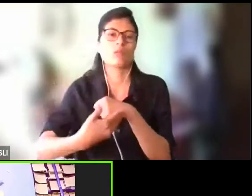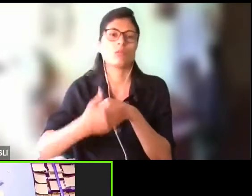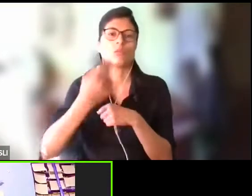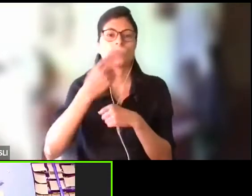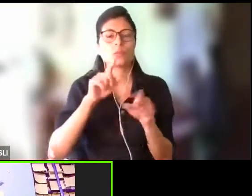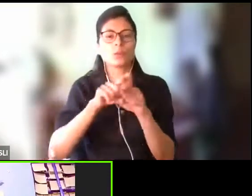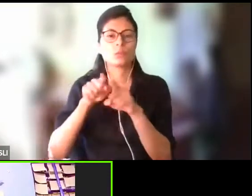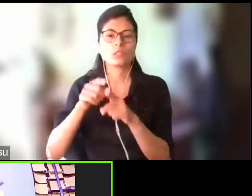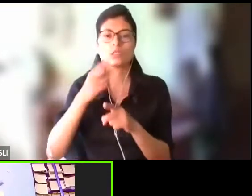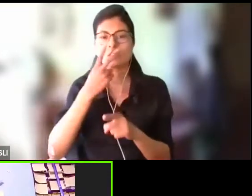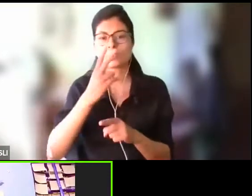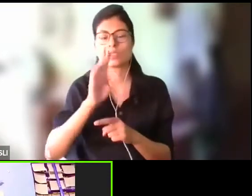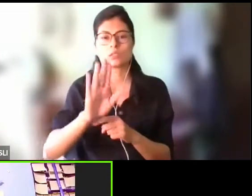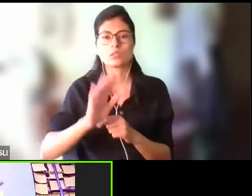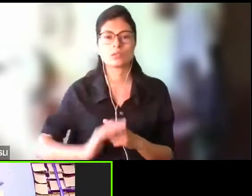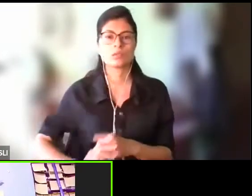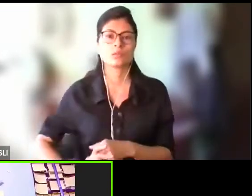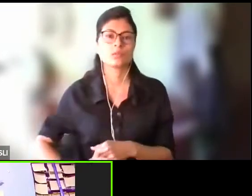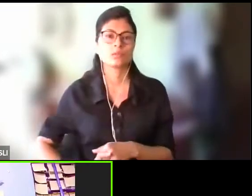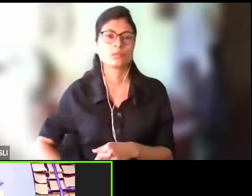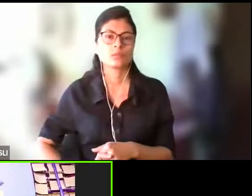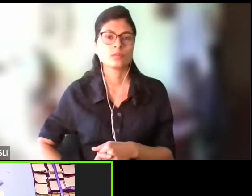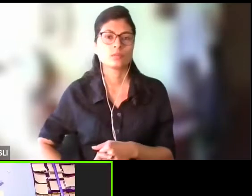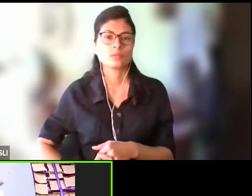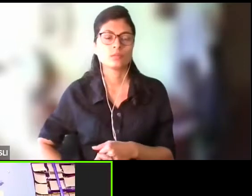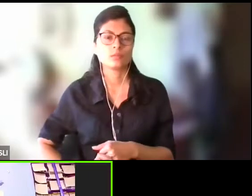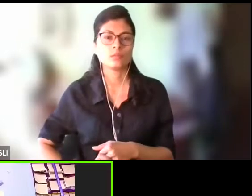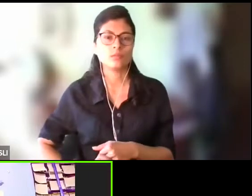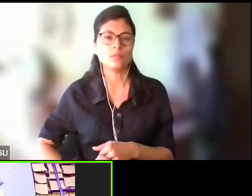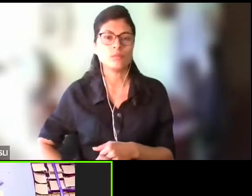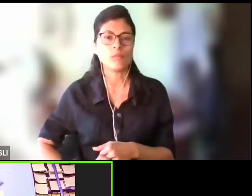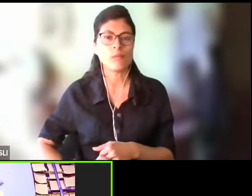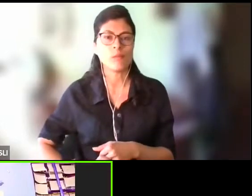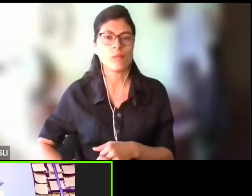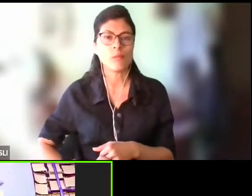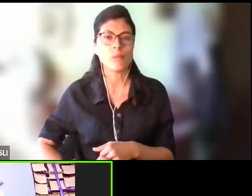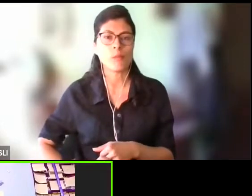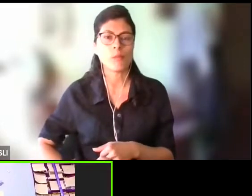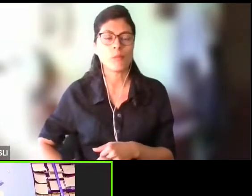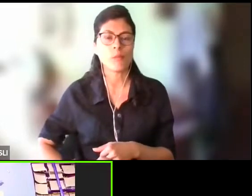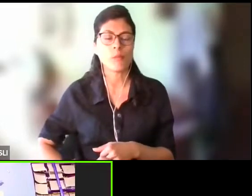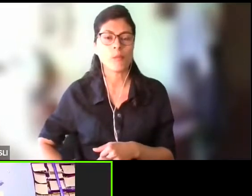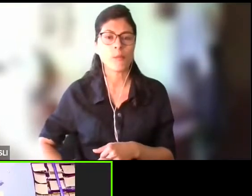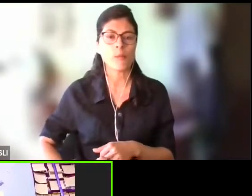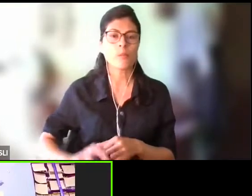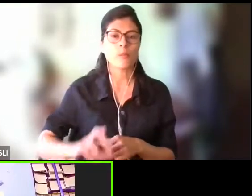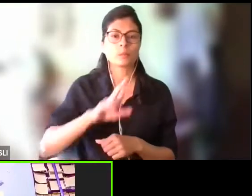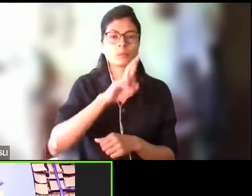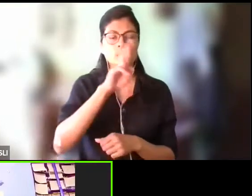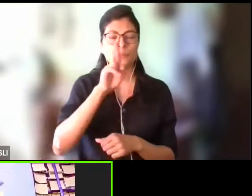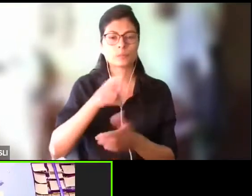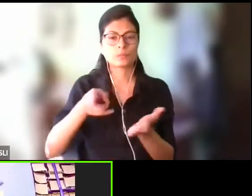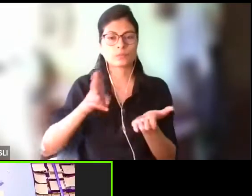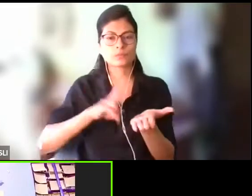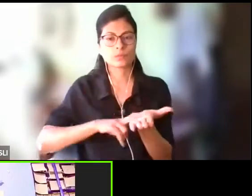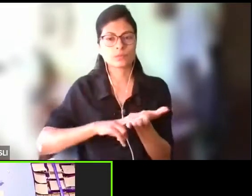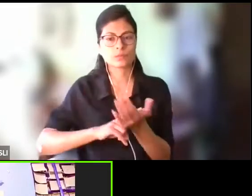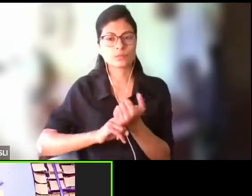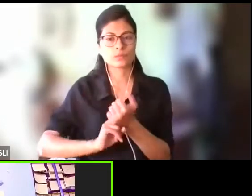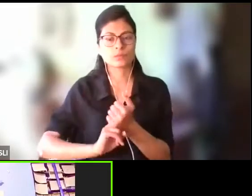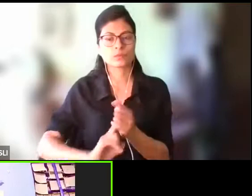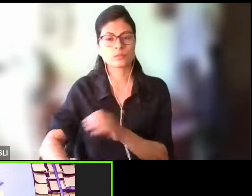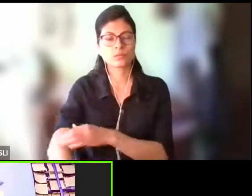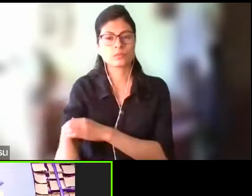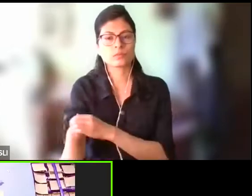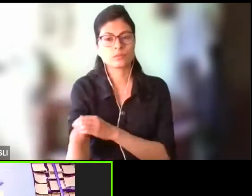plantations. And since the separatists were very angry with the government, they were angry with that company as well, because that company